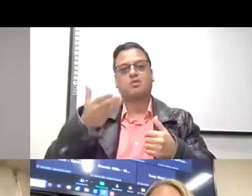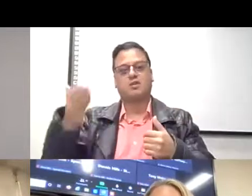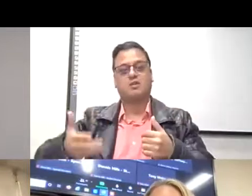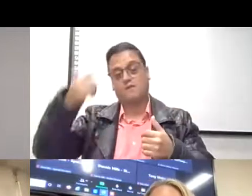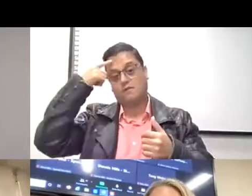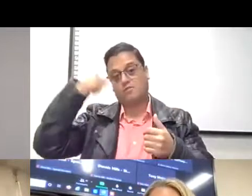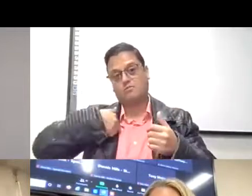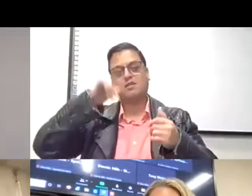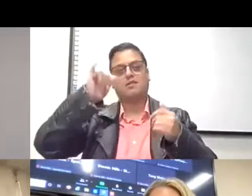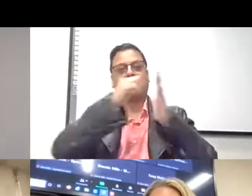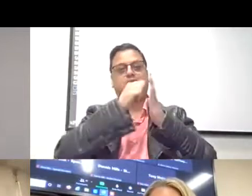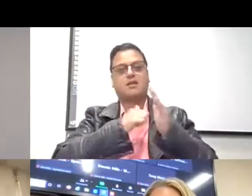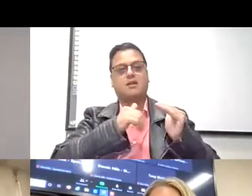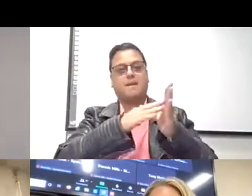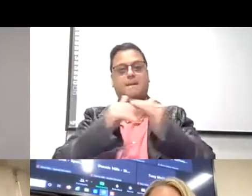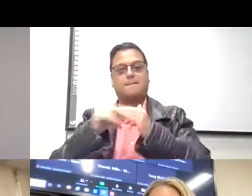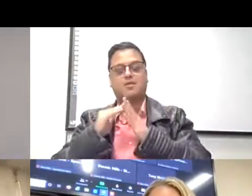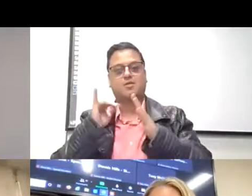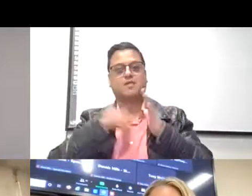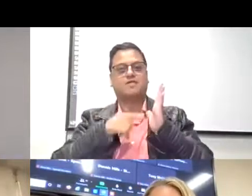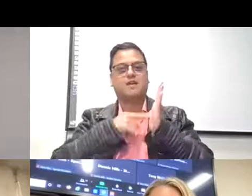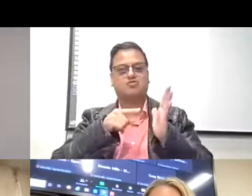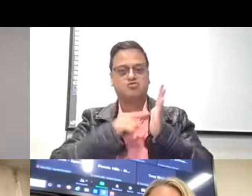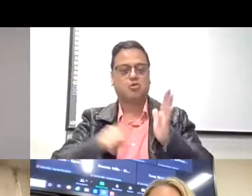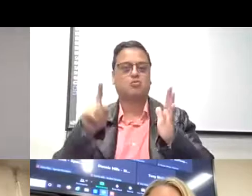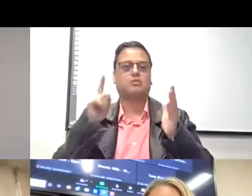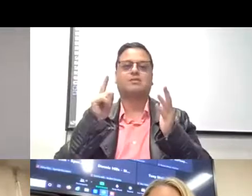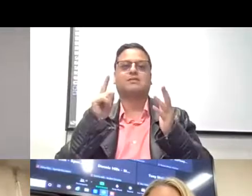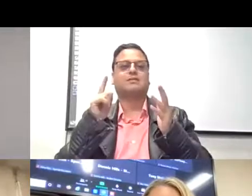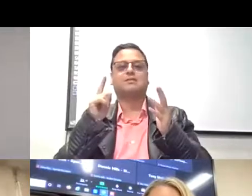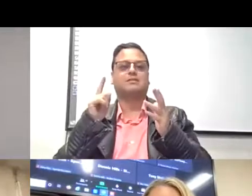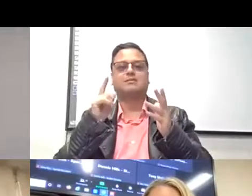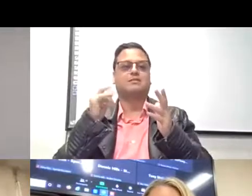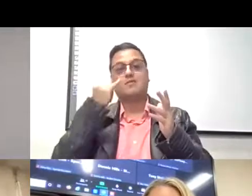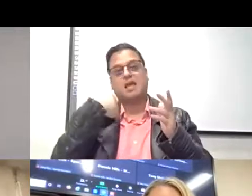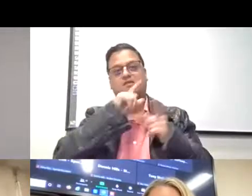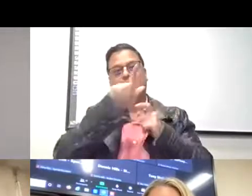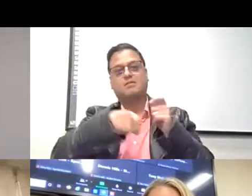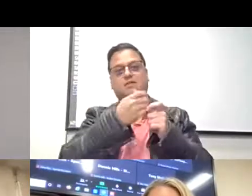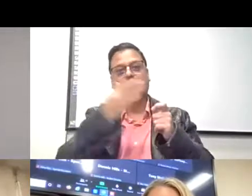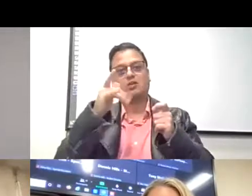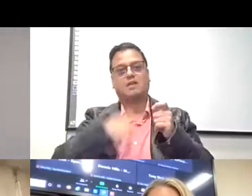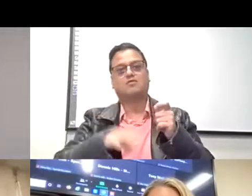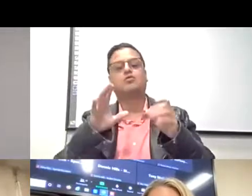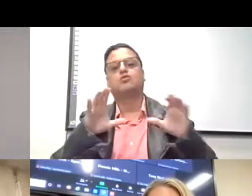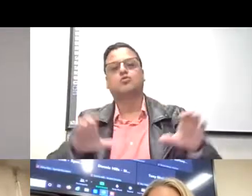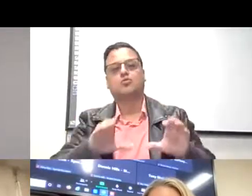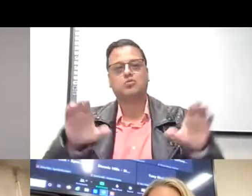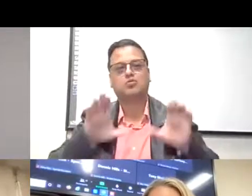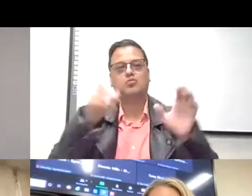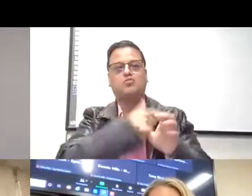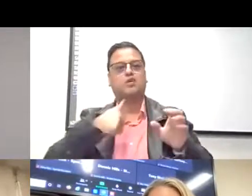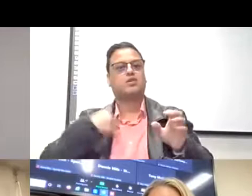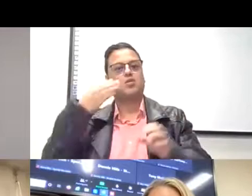agenda builder, that kind of shows the seasonality of when there are certain things that we have to deal with. We know